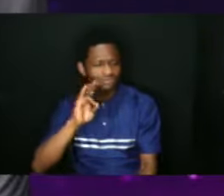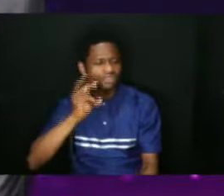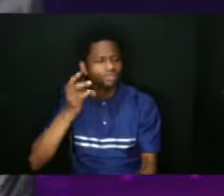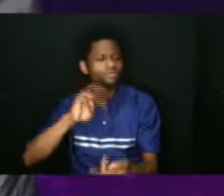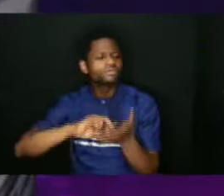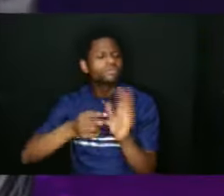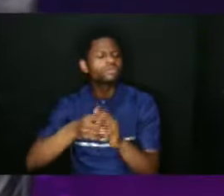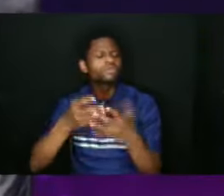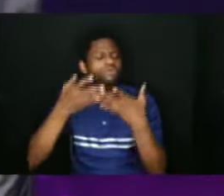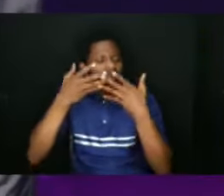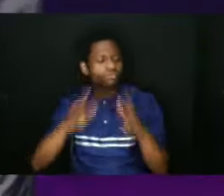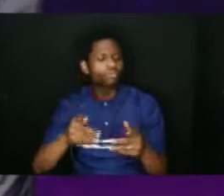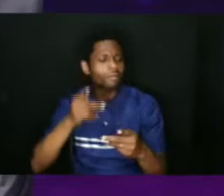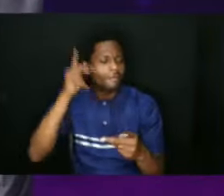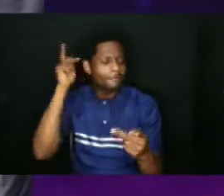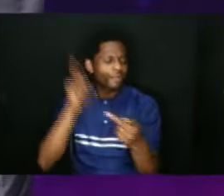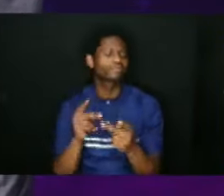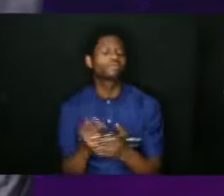the Lord.